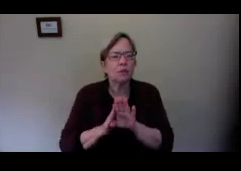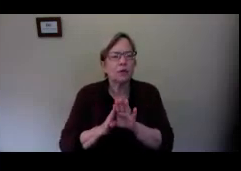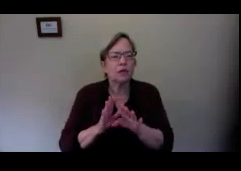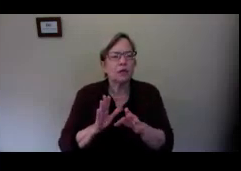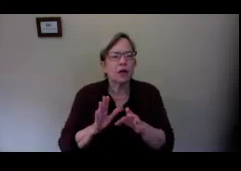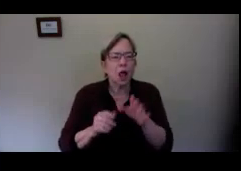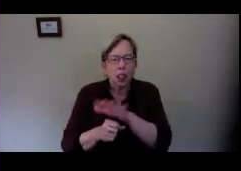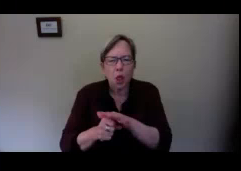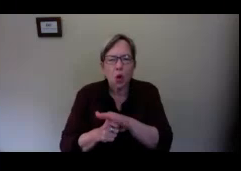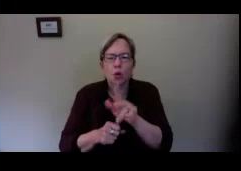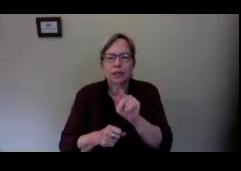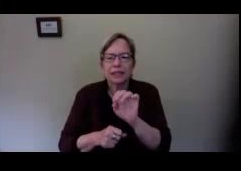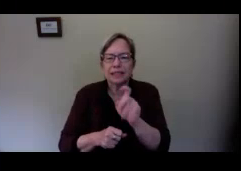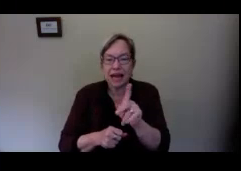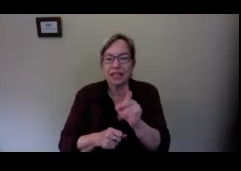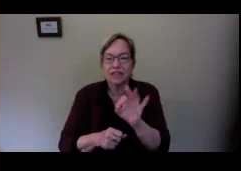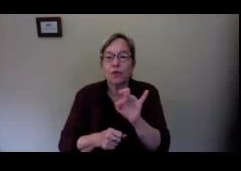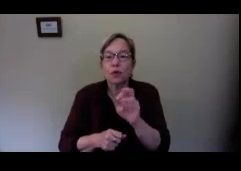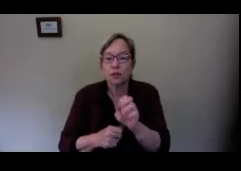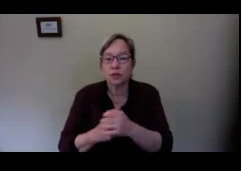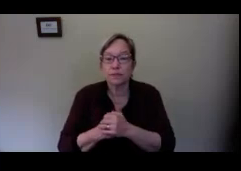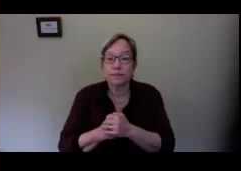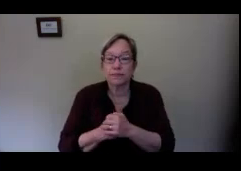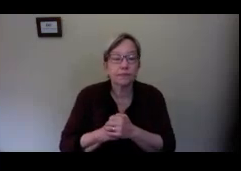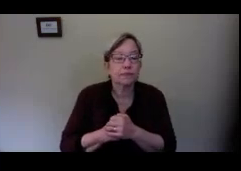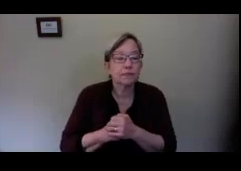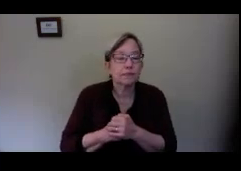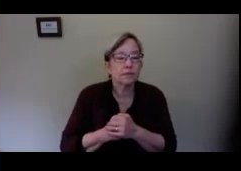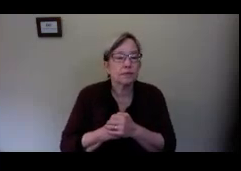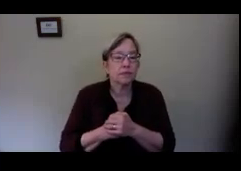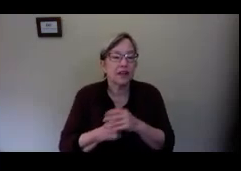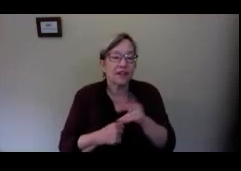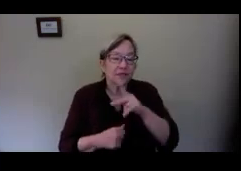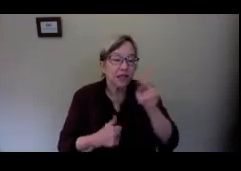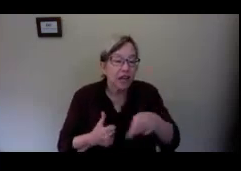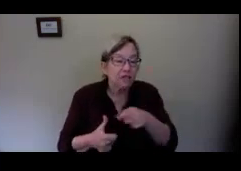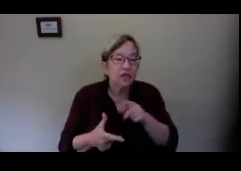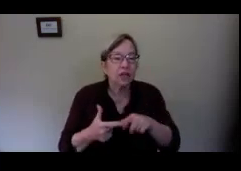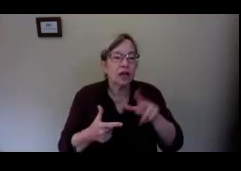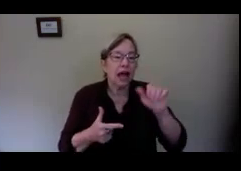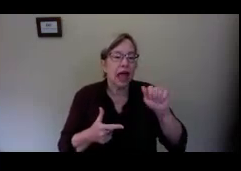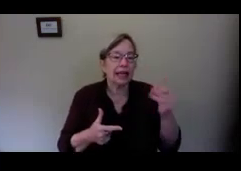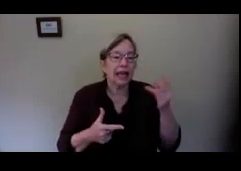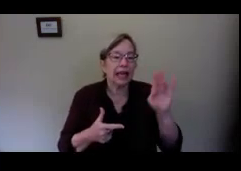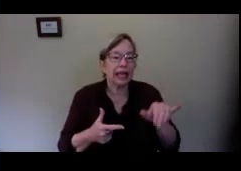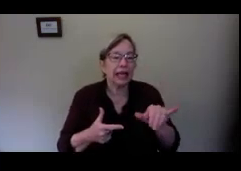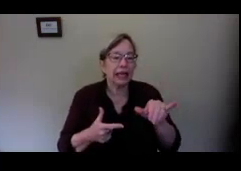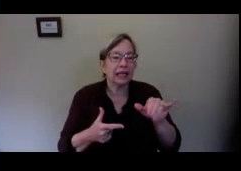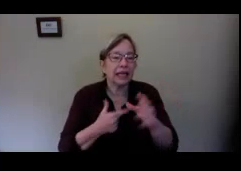Philadelphia, Allegheny County, and PA Link Regional.